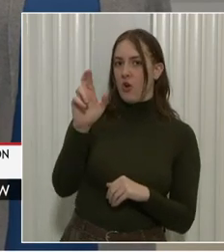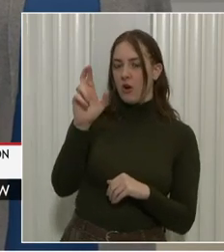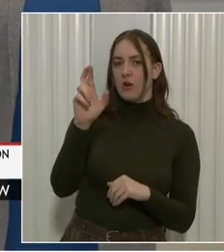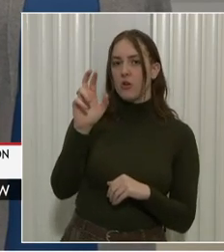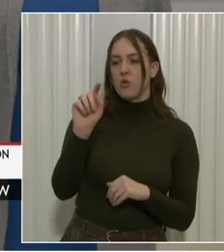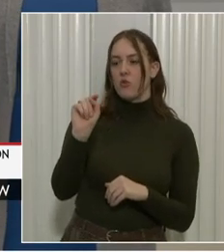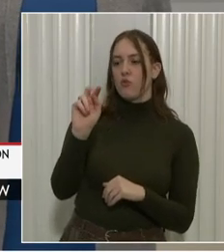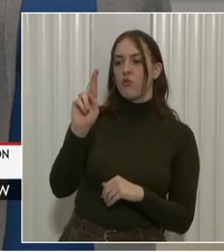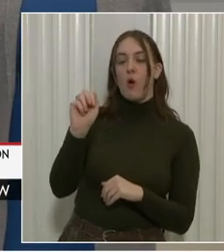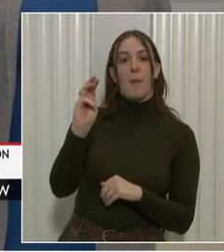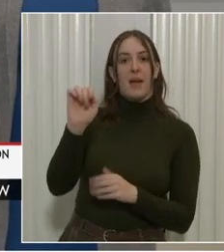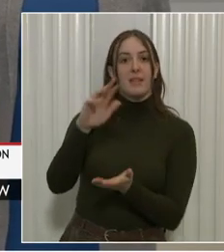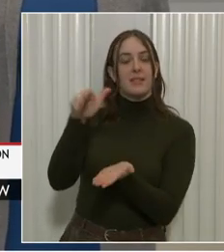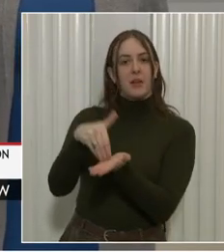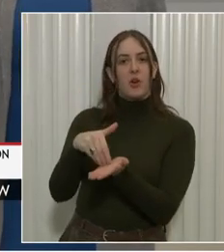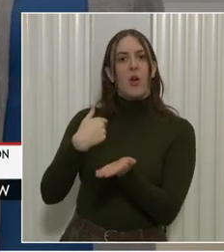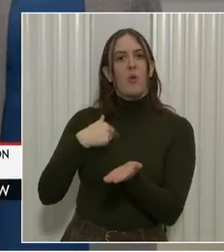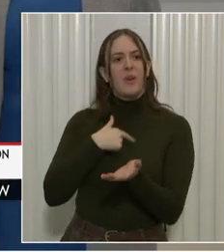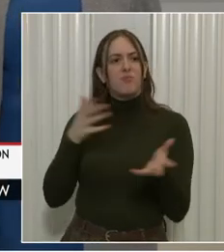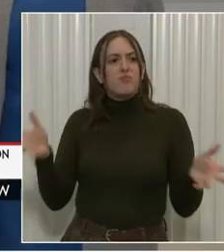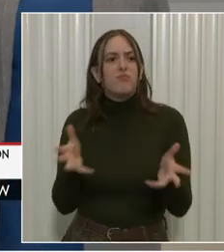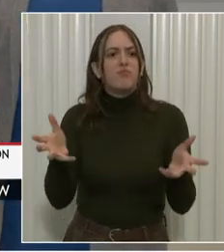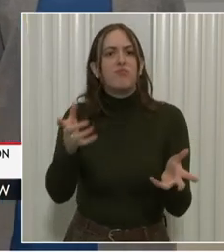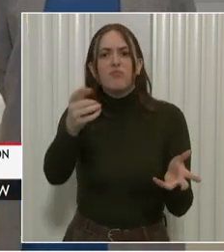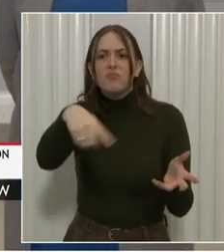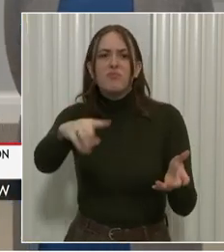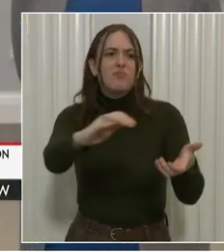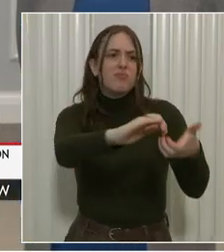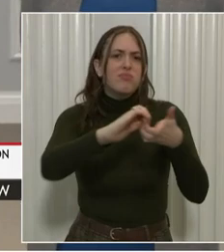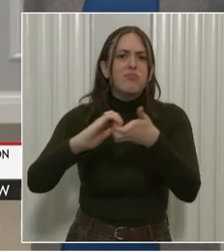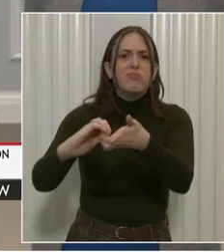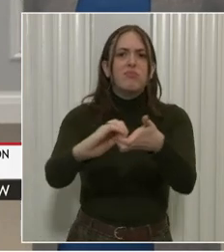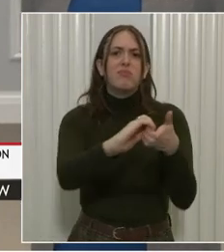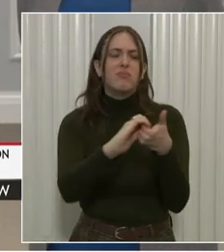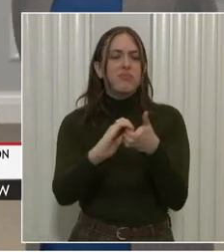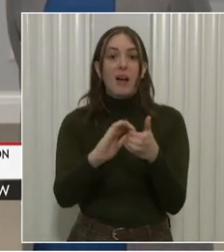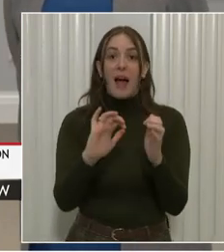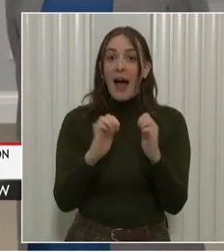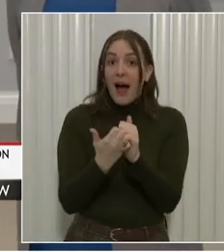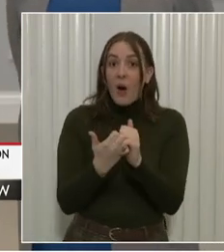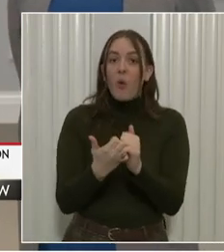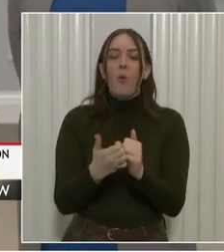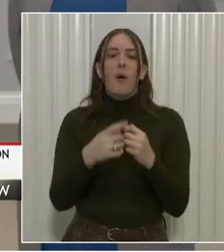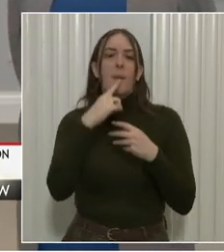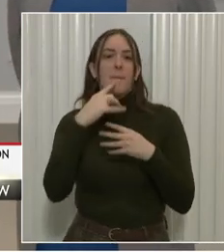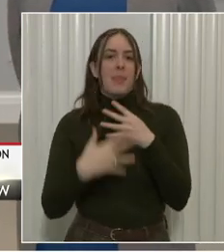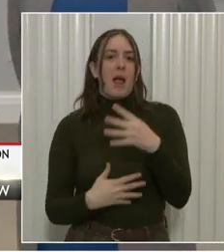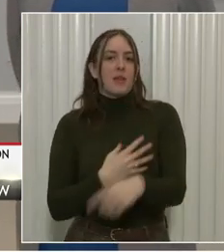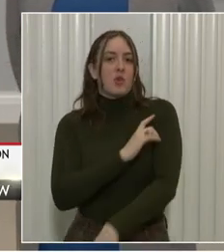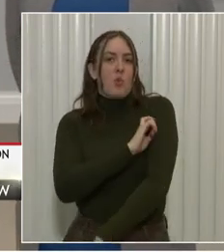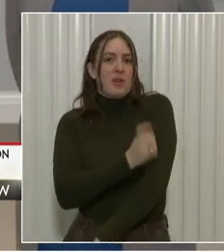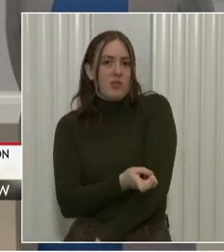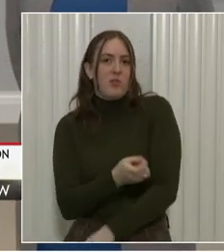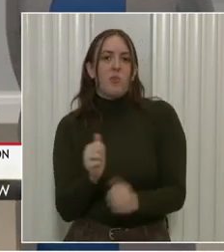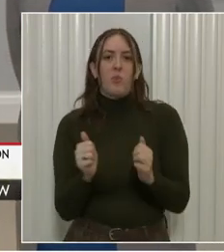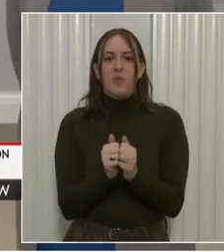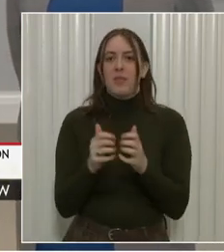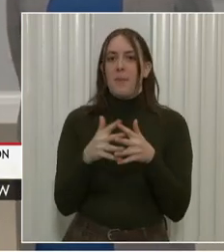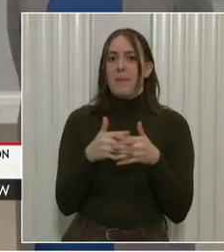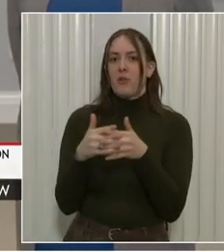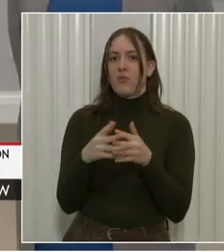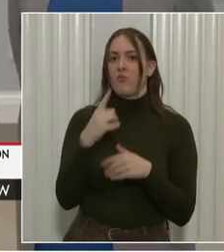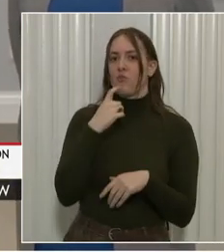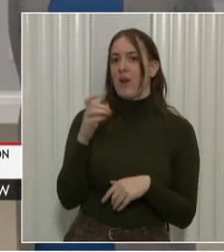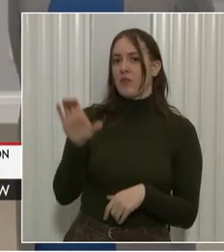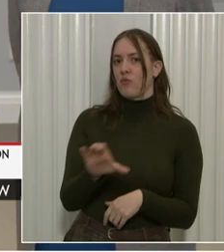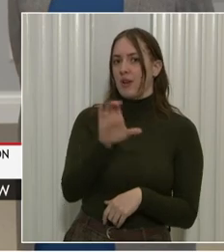come together, and one important way we can do this is to donate blood through the American Red Cross. Giving